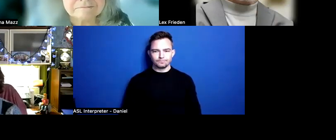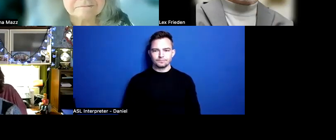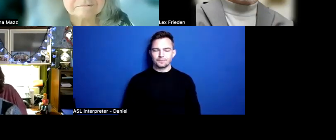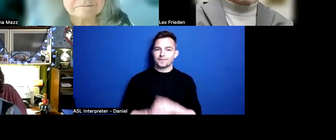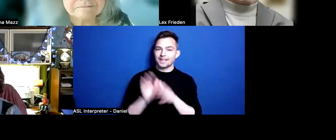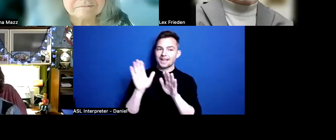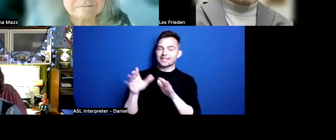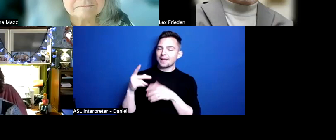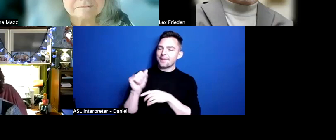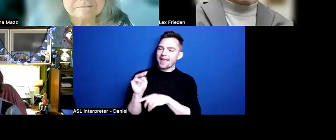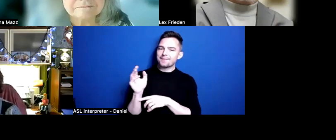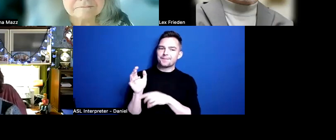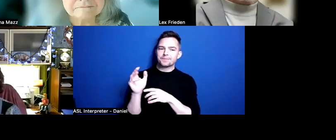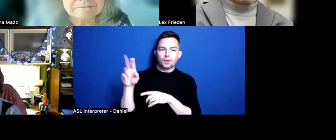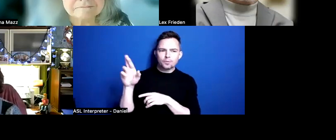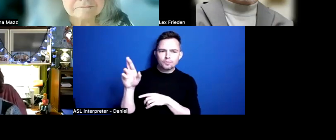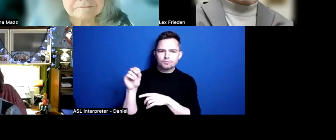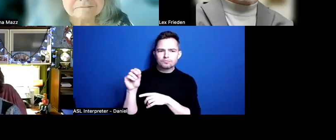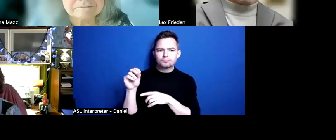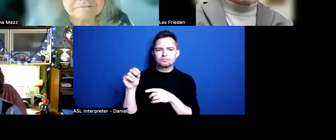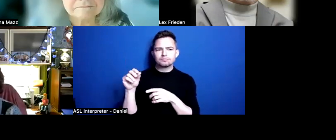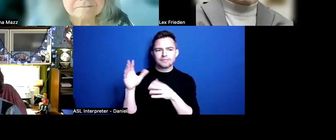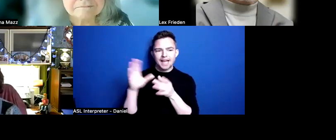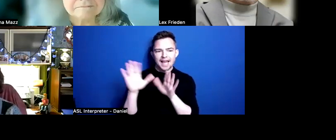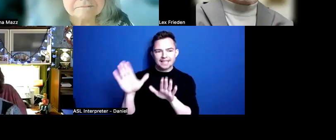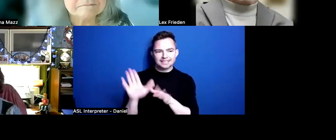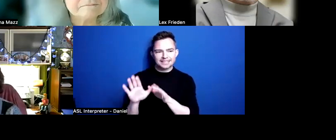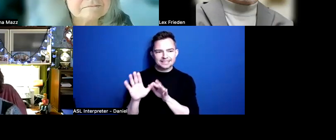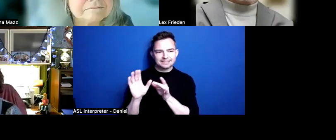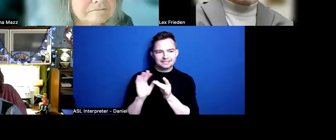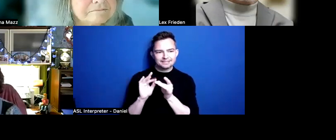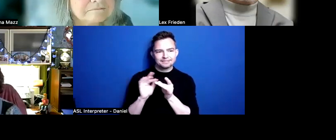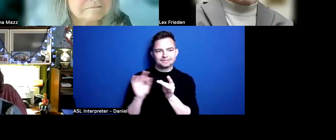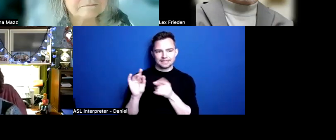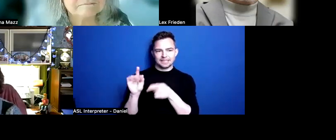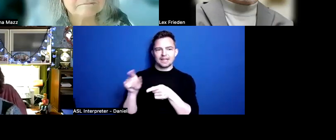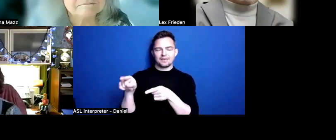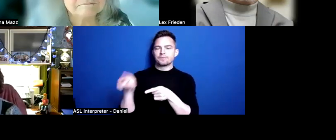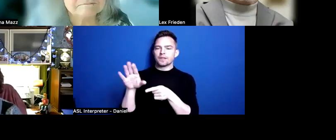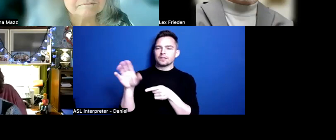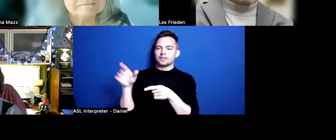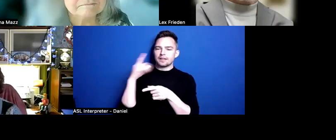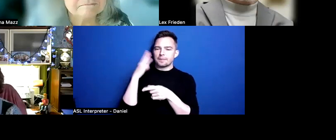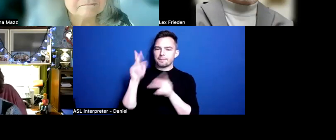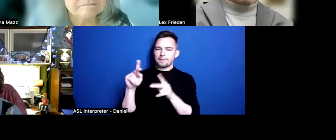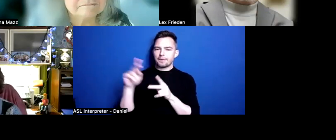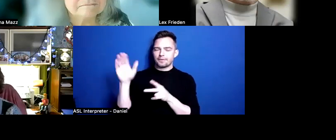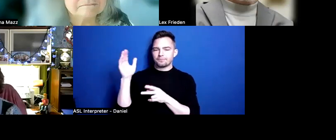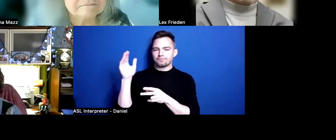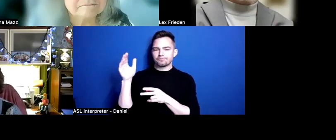Absolutely. And I think architects and people who aren't familiar with disability can also